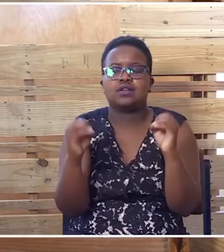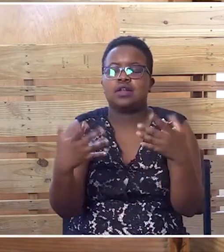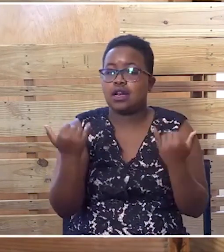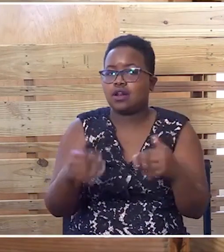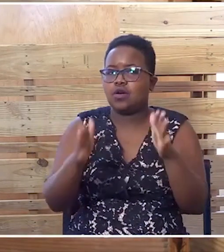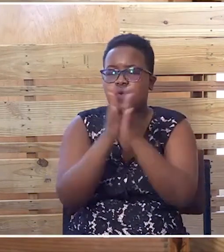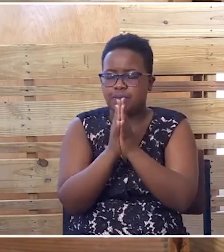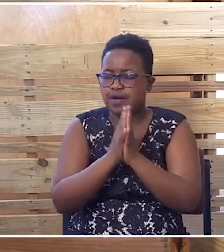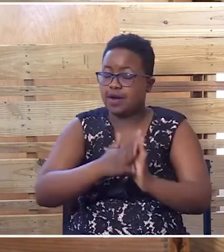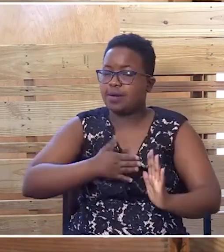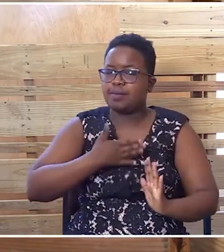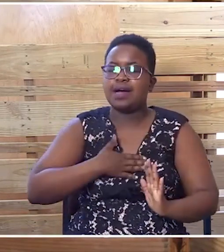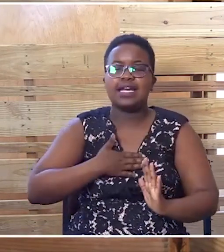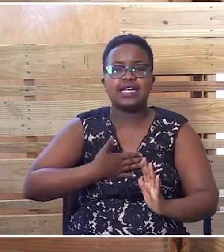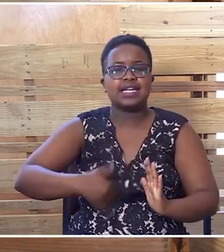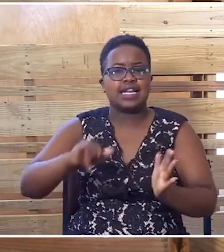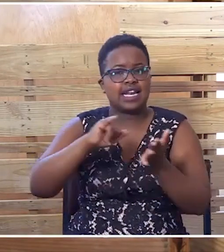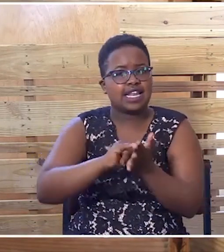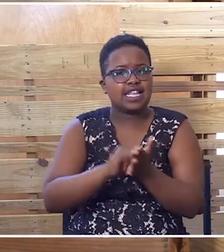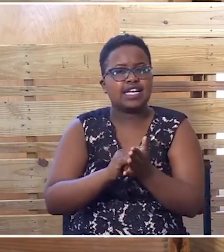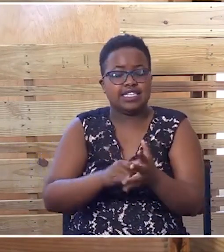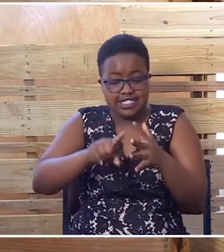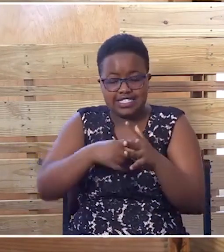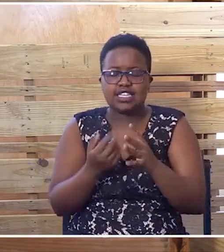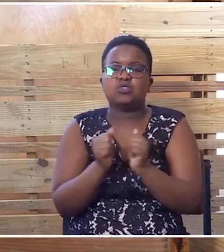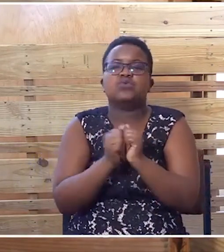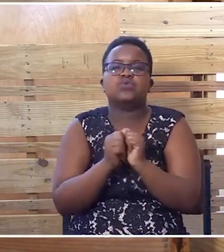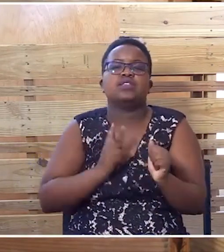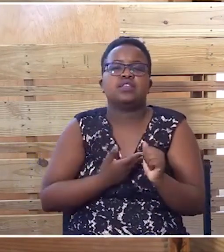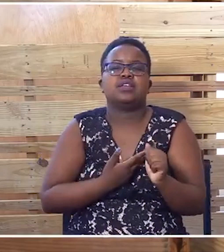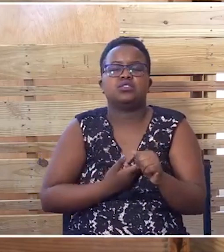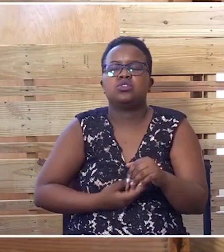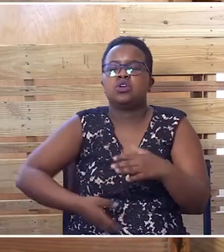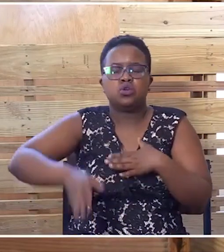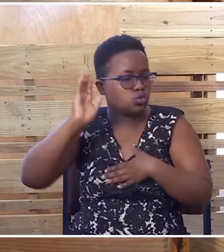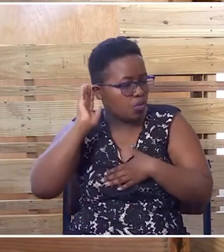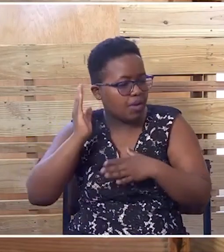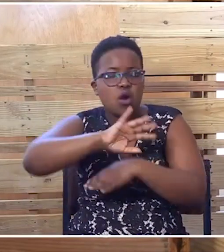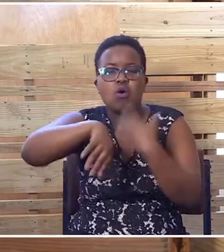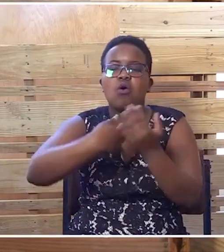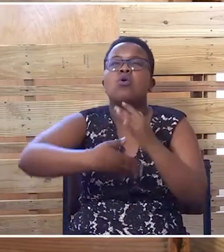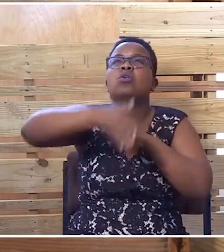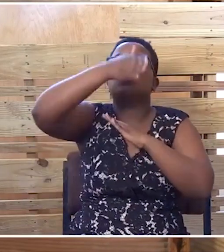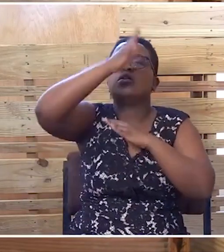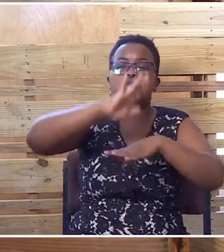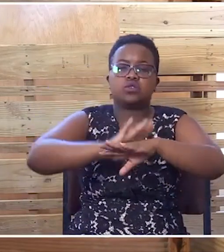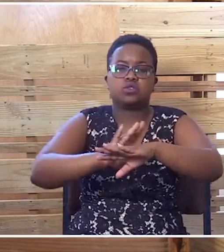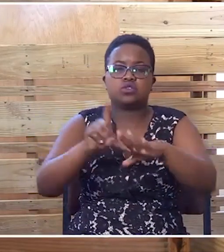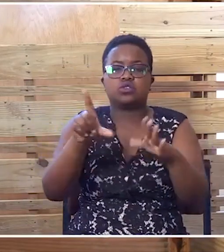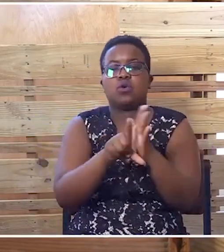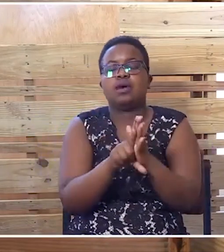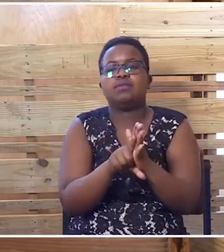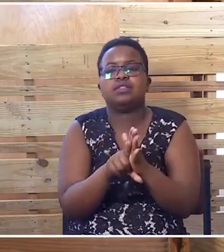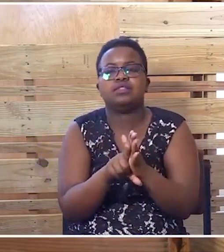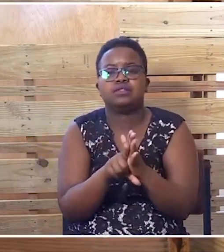this day is that it would start with us to obey God's commandment. Because it's not about that because someone